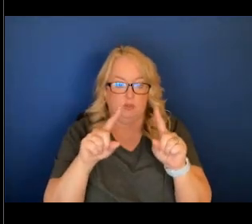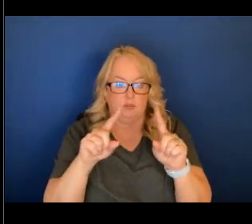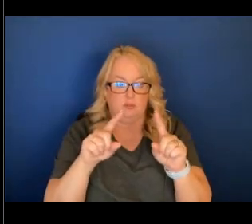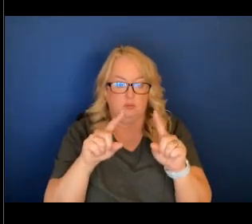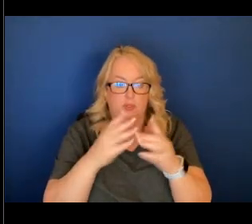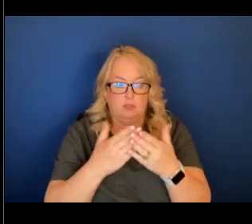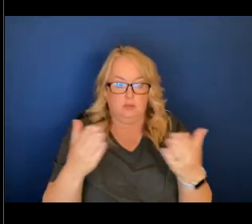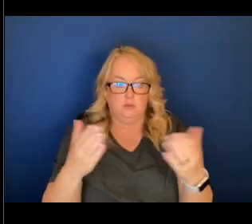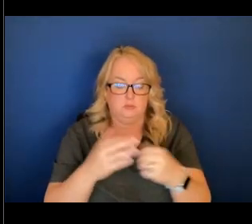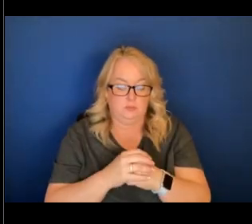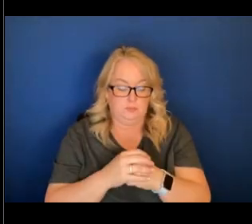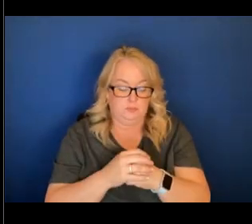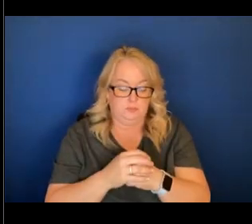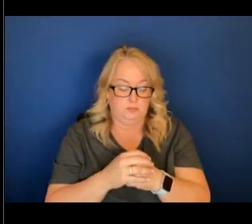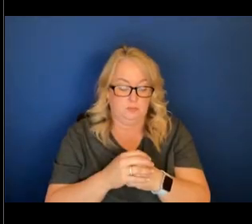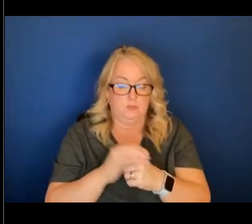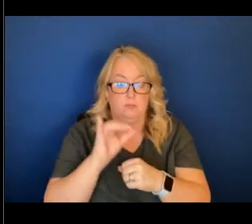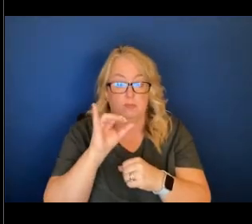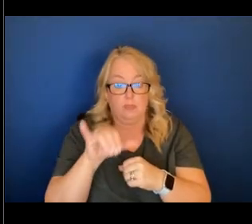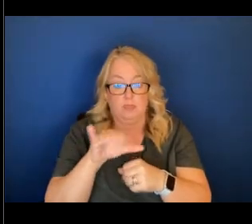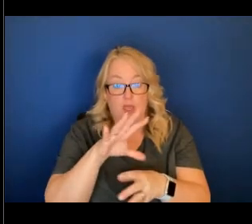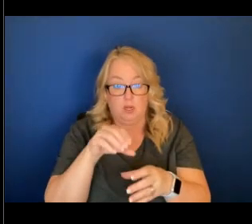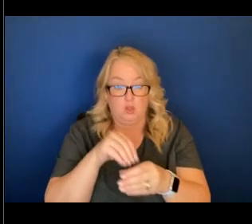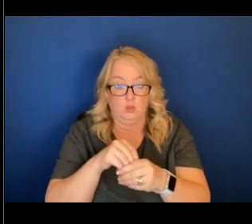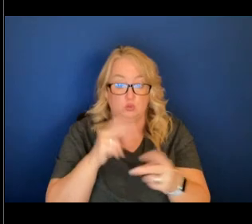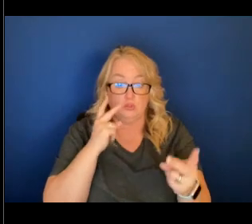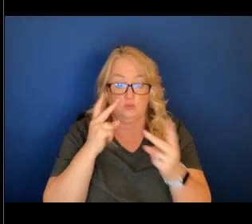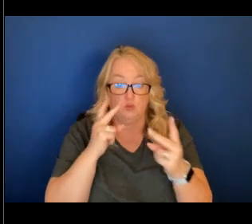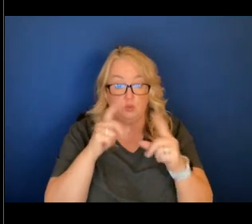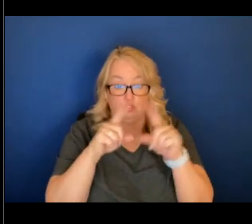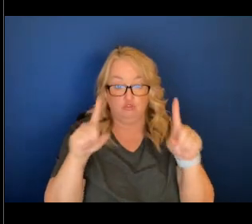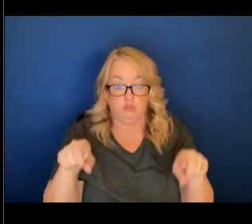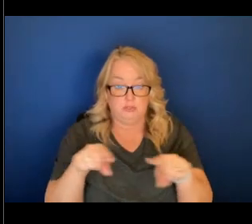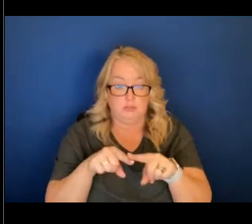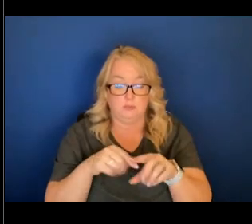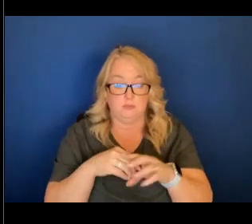items. This includes the viewing screen.